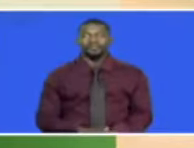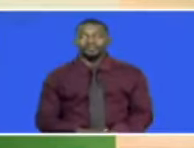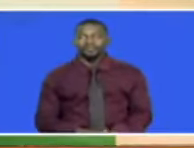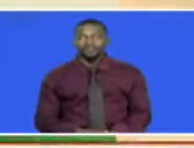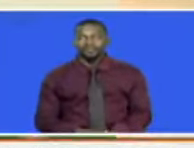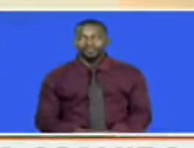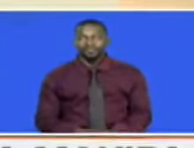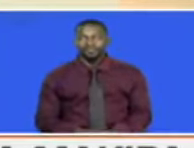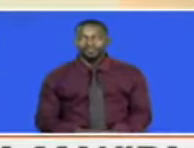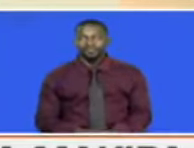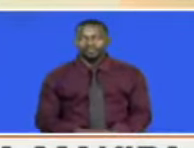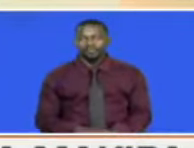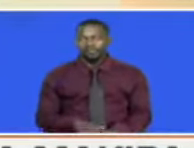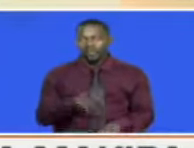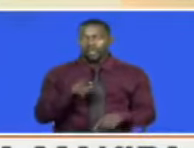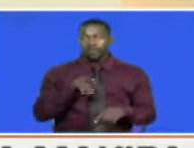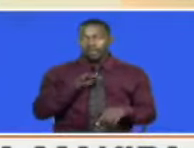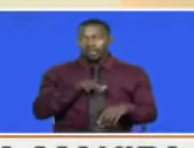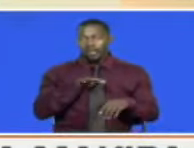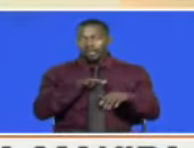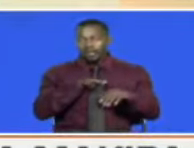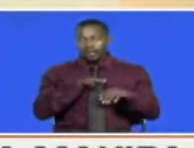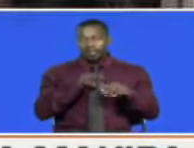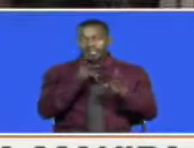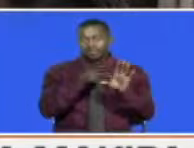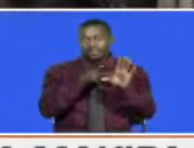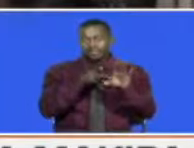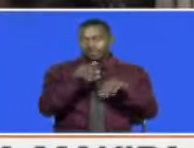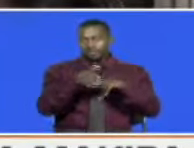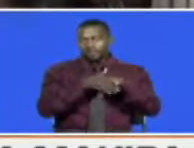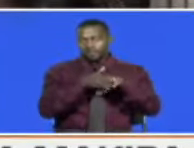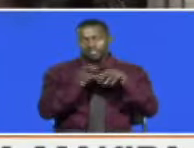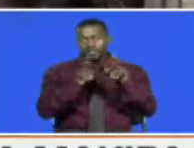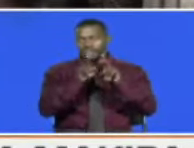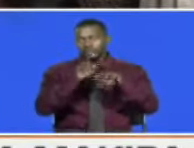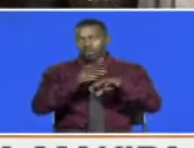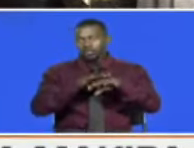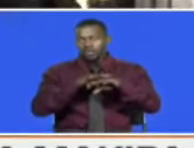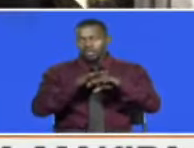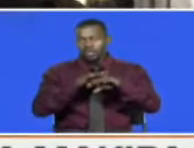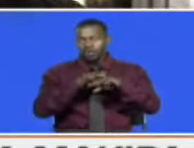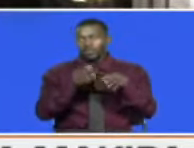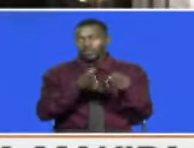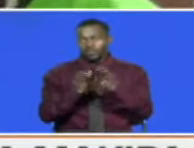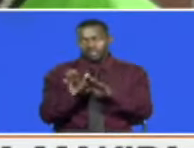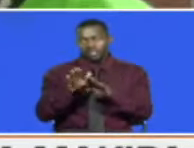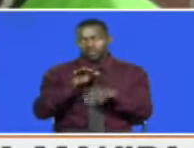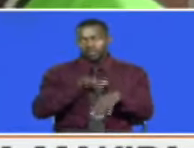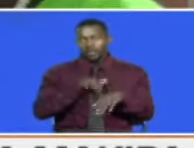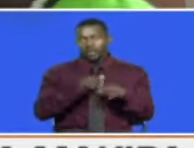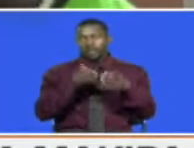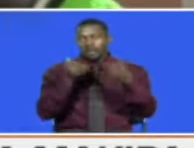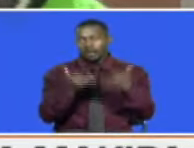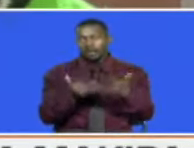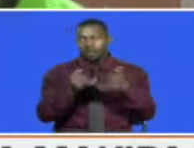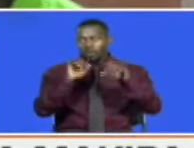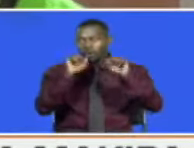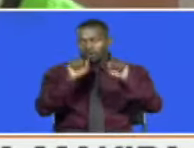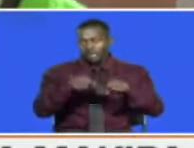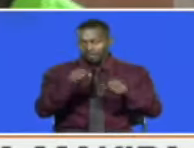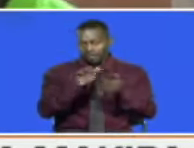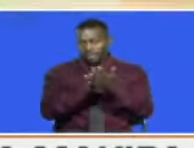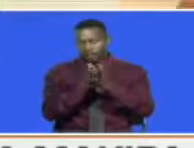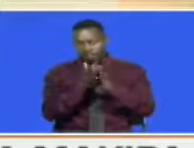And to women football, it's a very good opportunity. Because now we women can be